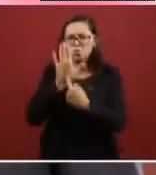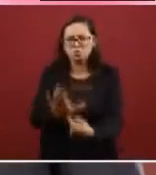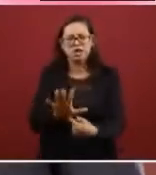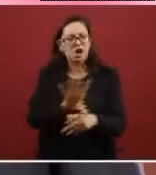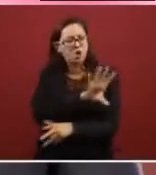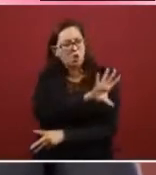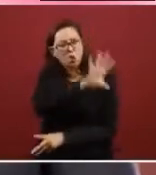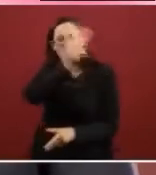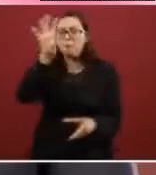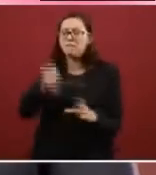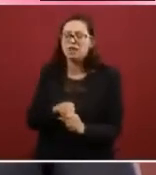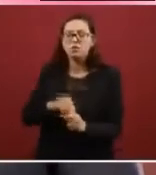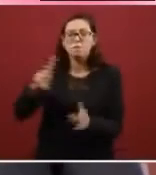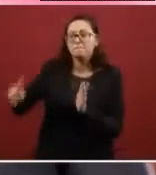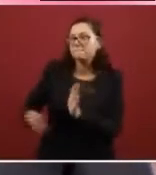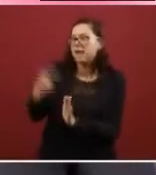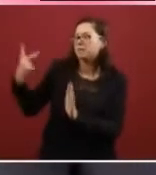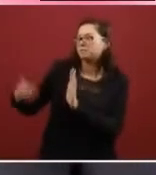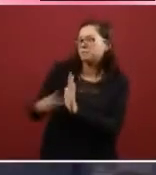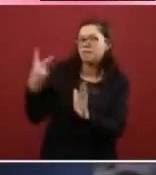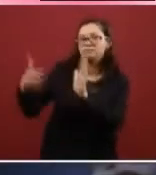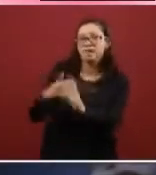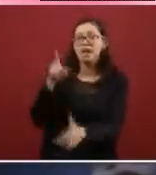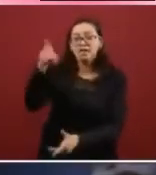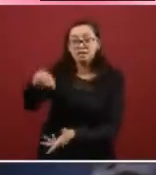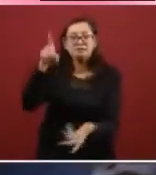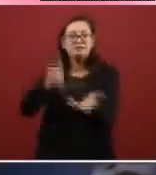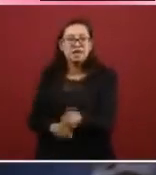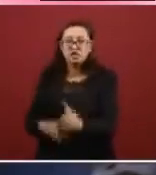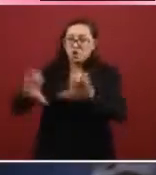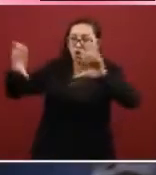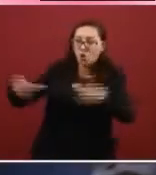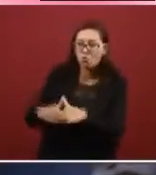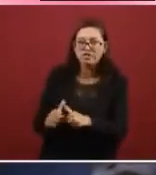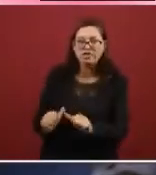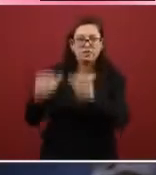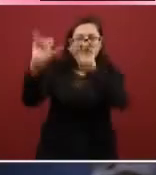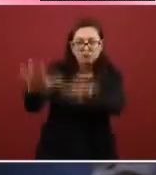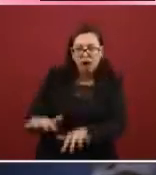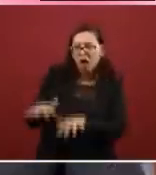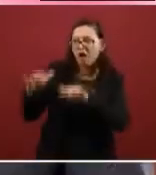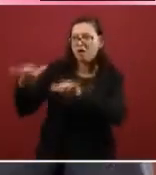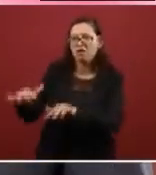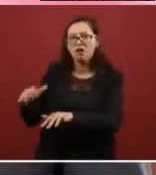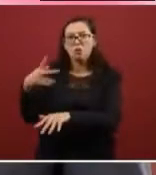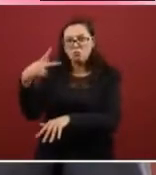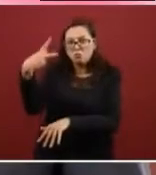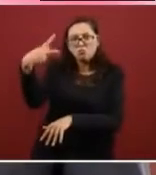las asambleas que se han realizado, las comunidades, con las actas. With the acts.